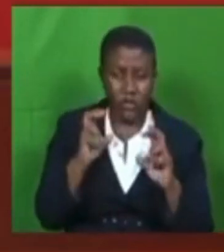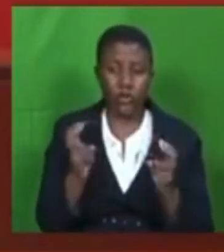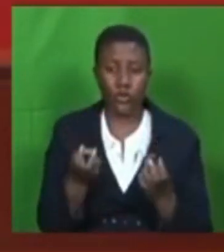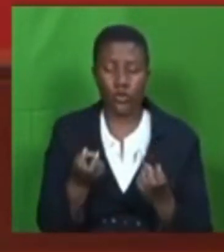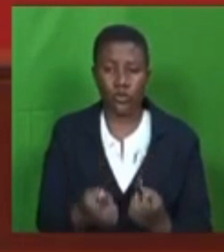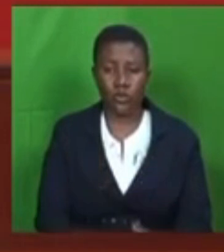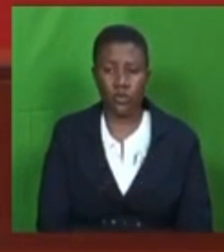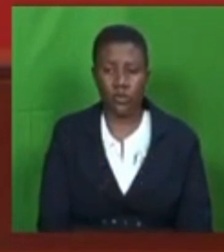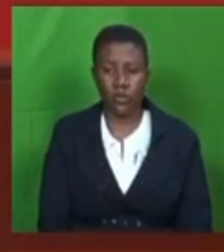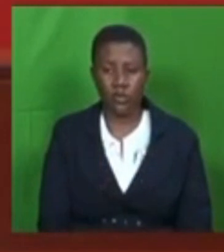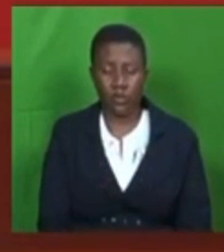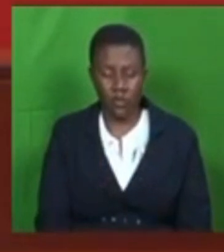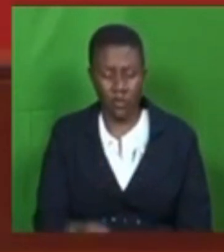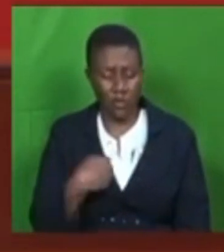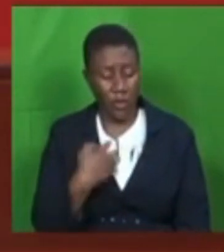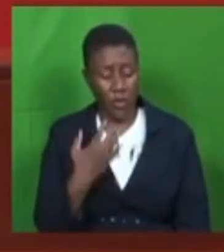I want to direct,